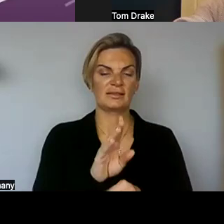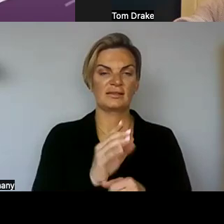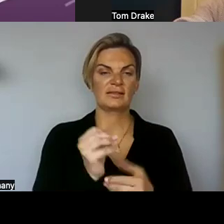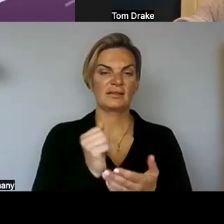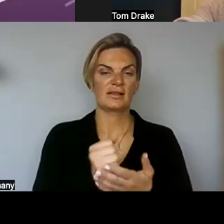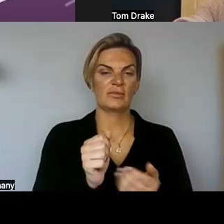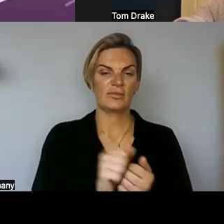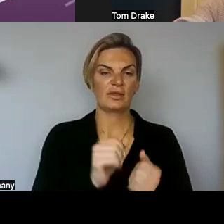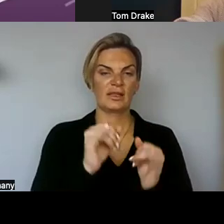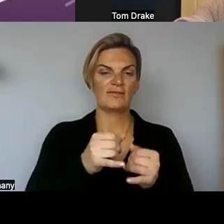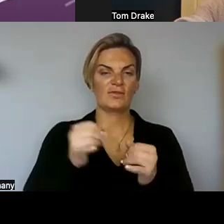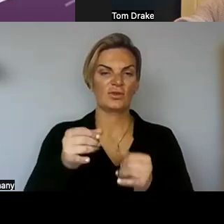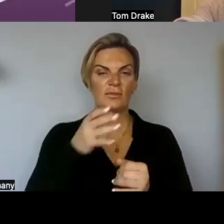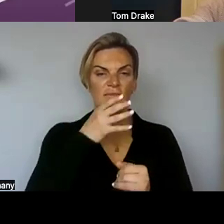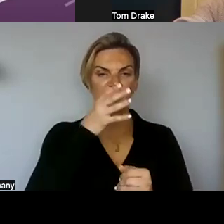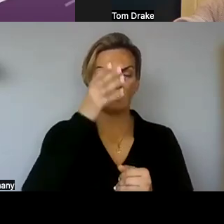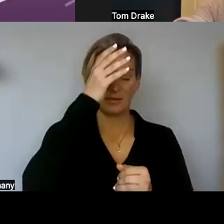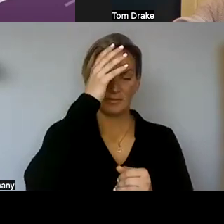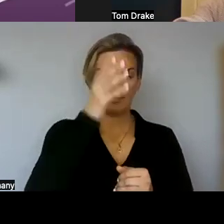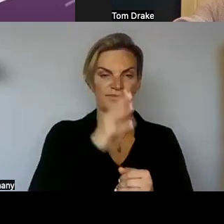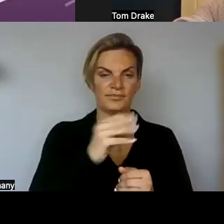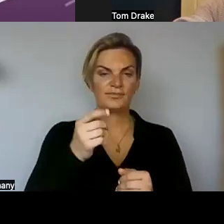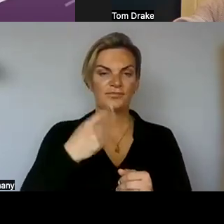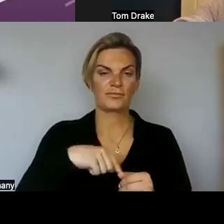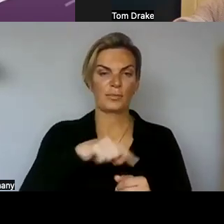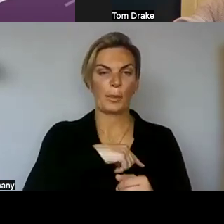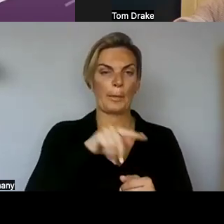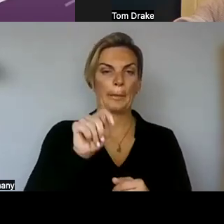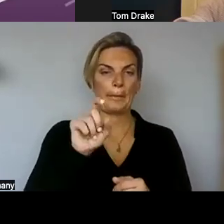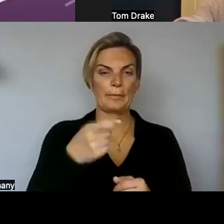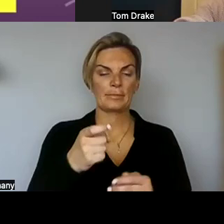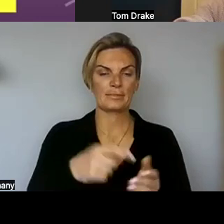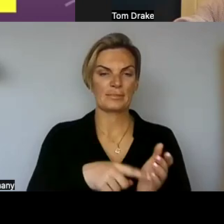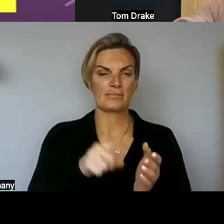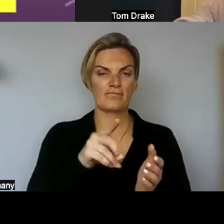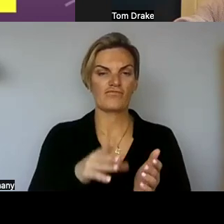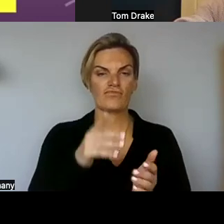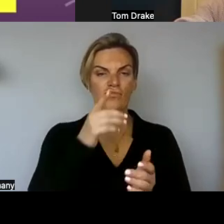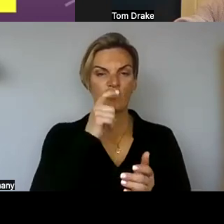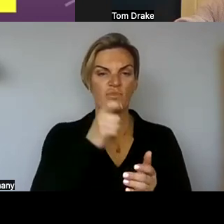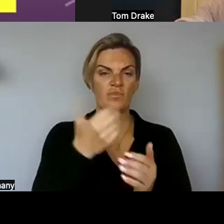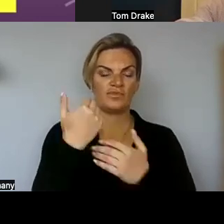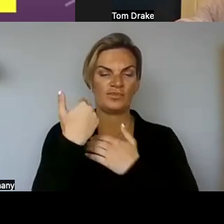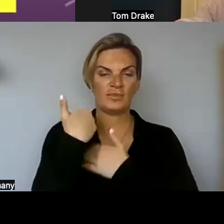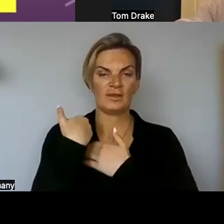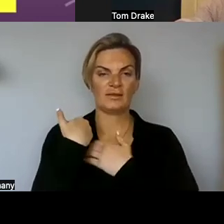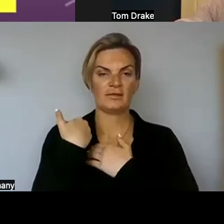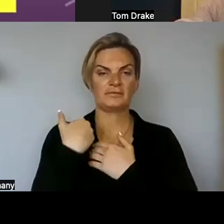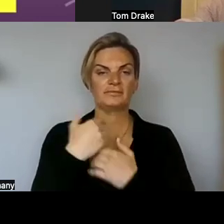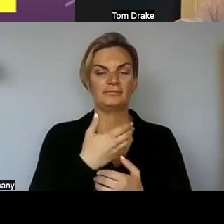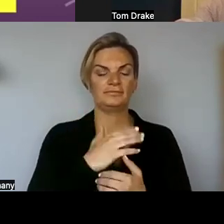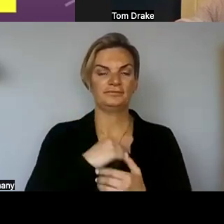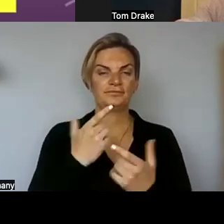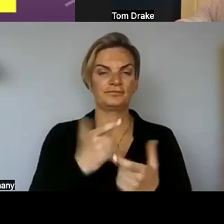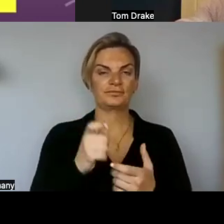parents who, well, all of us actually, all taxpayers that are bearing the burden of the taxes, the largest portion of which